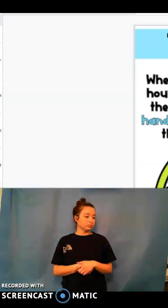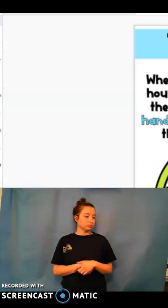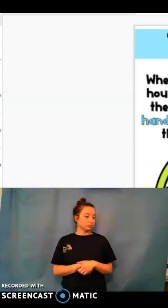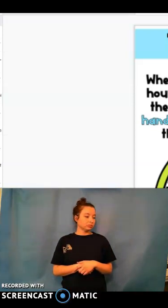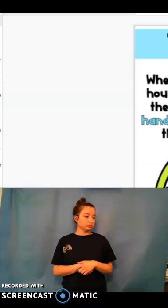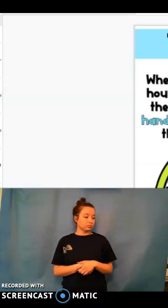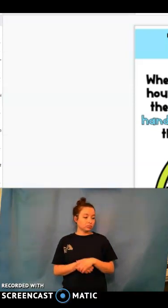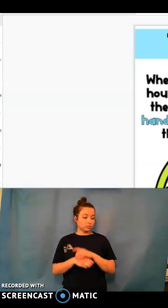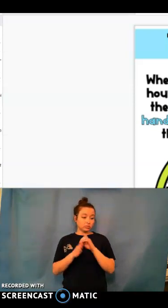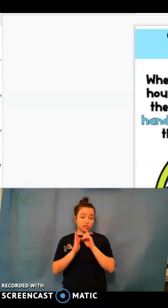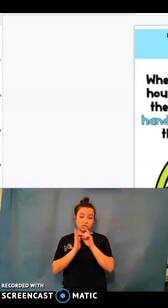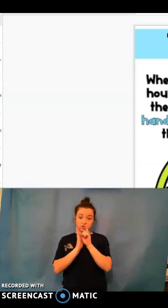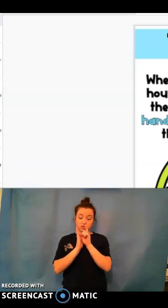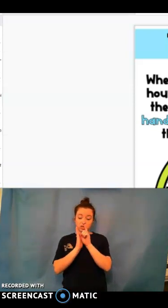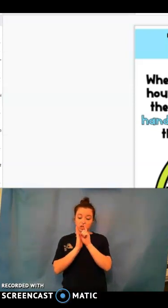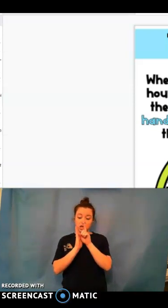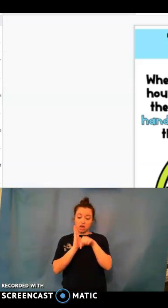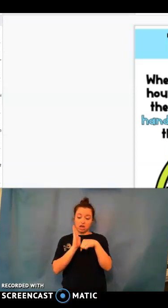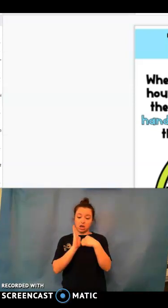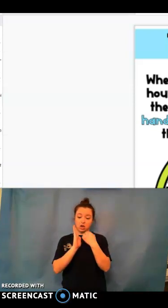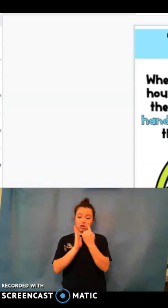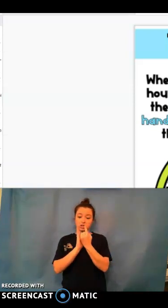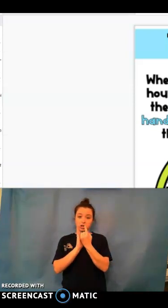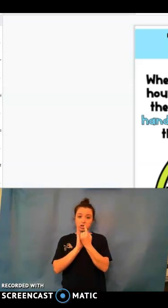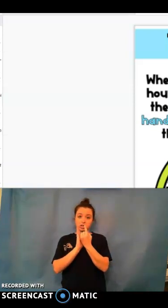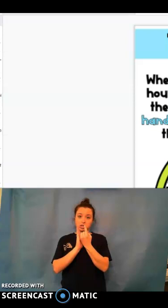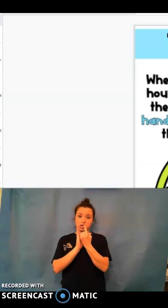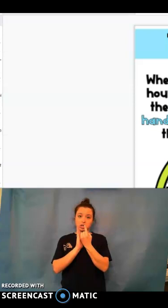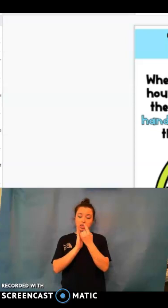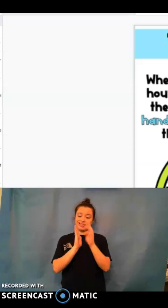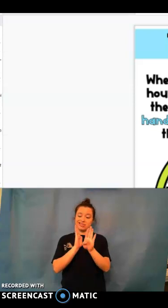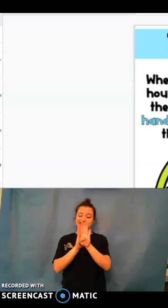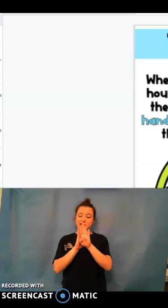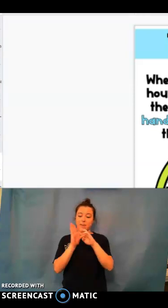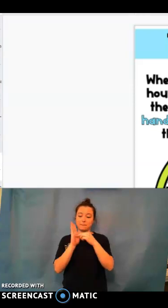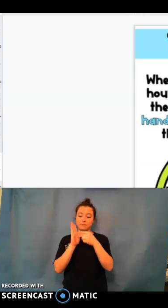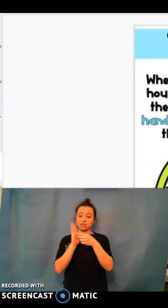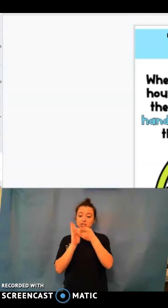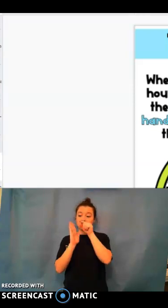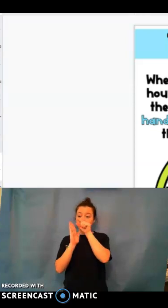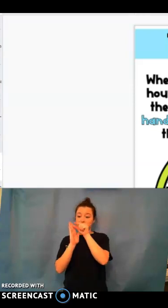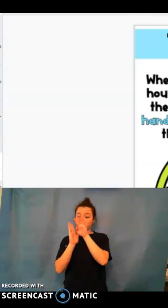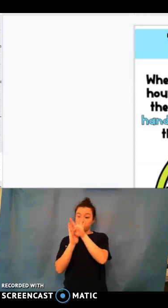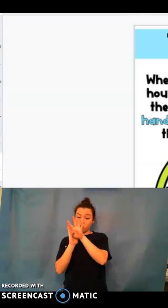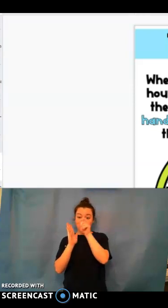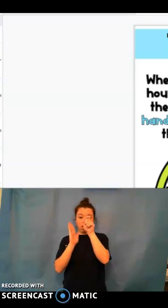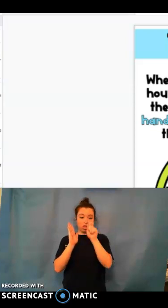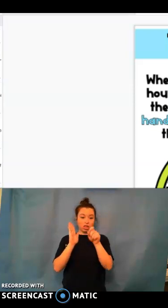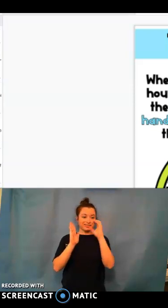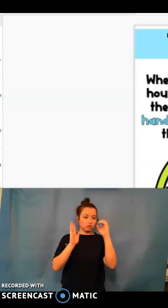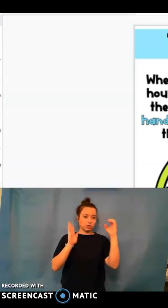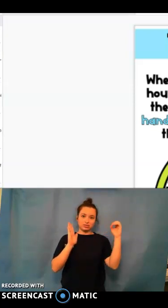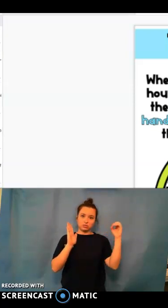when the hour begins, the minutes start back over and say 0. So remember, it can say